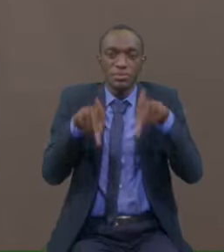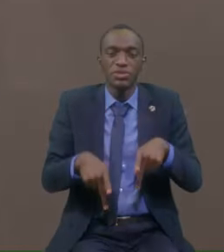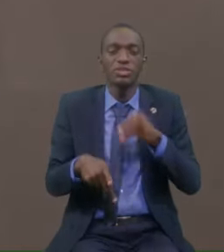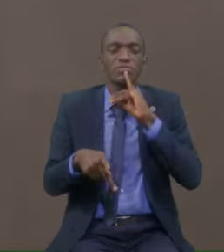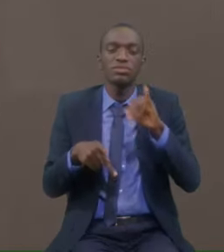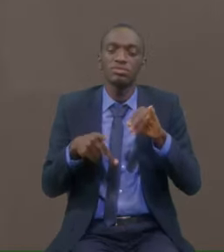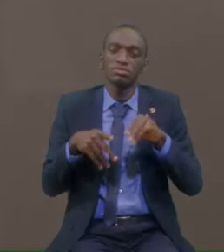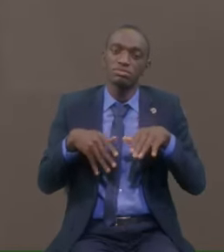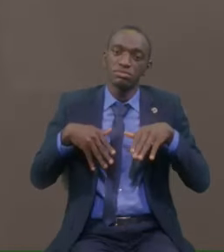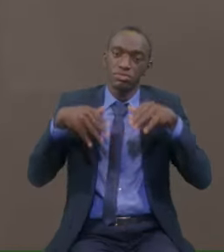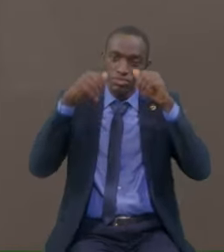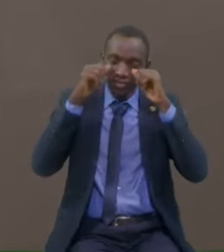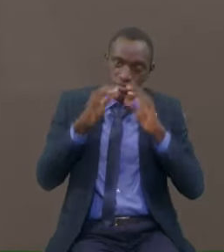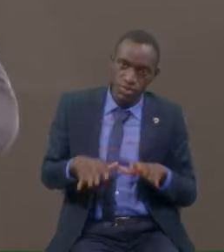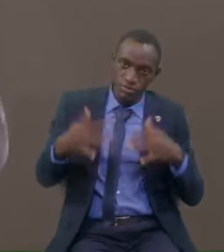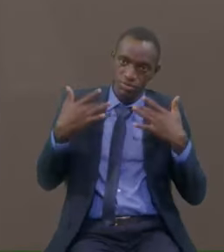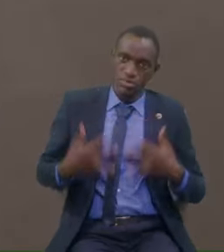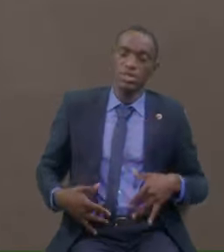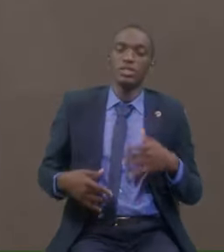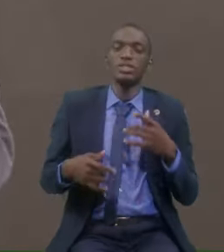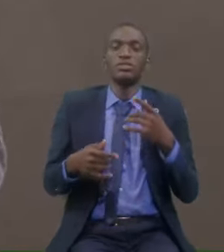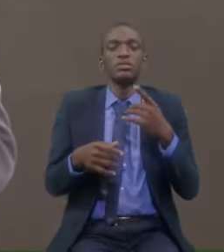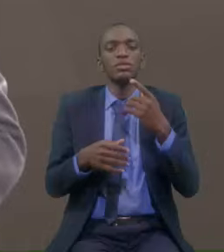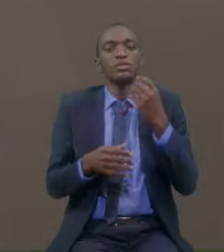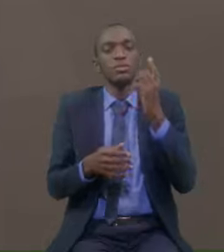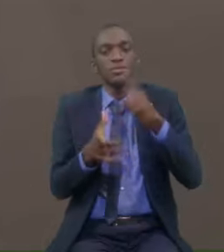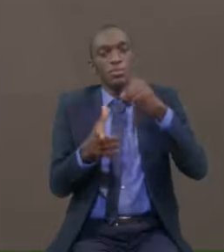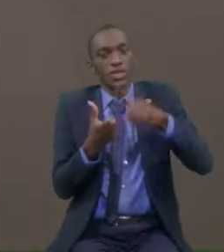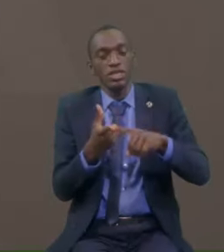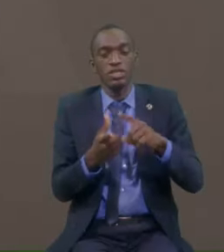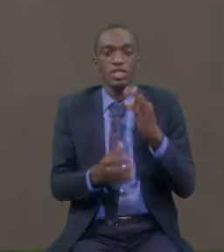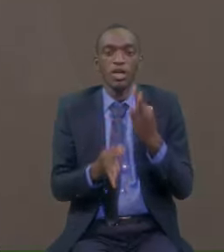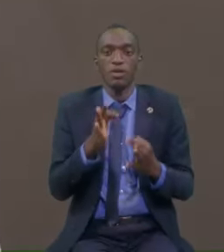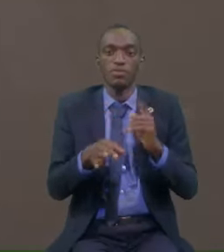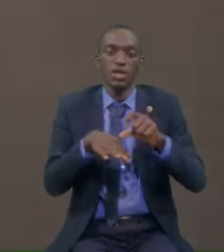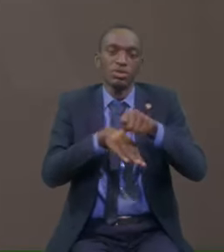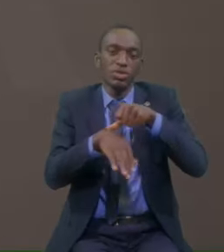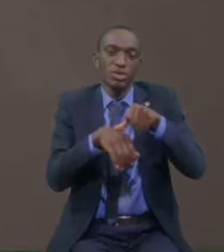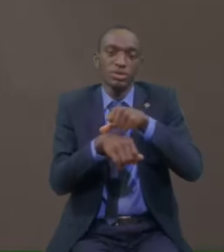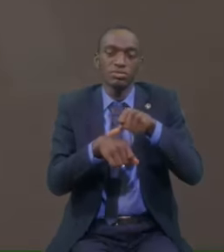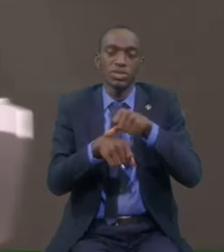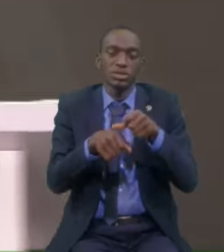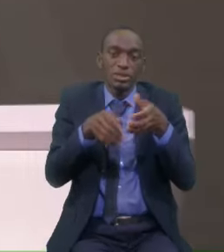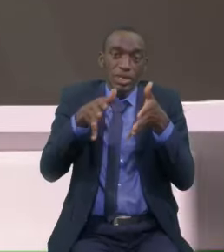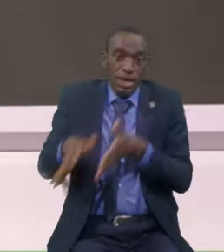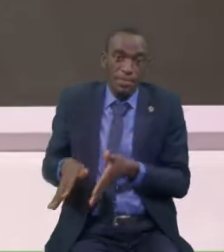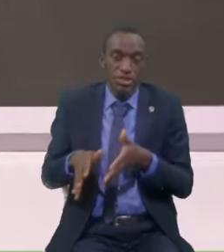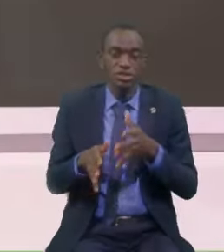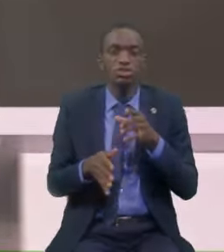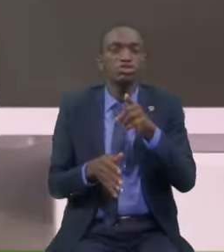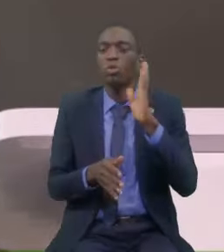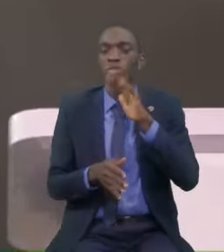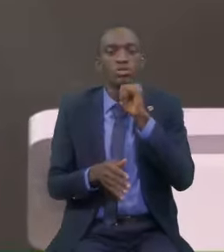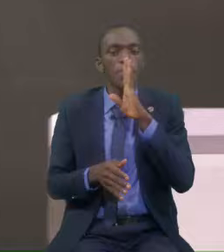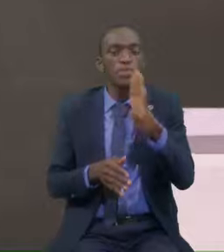anointing abides, if the anointing remains, you'll not be so tired and say, I